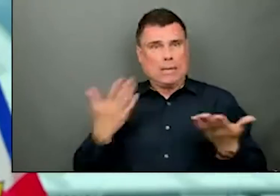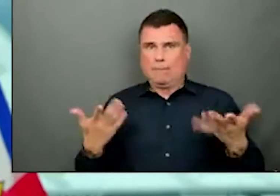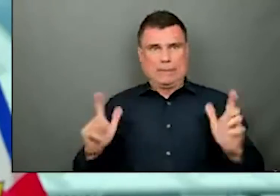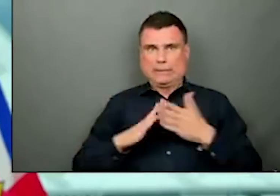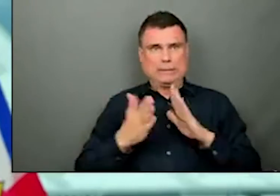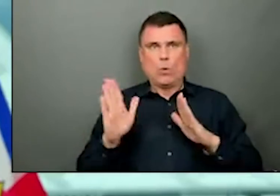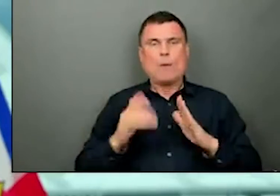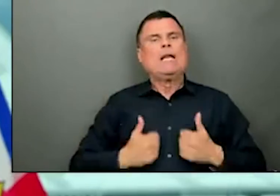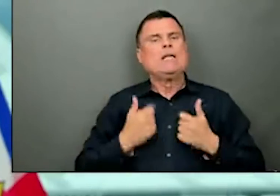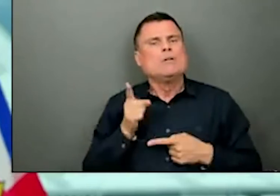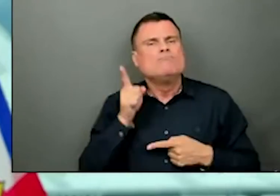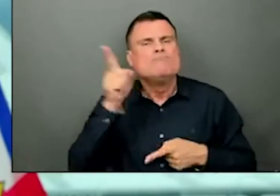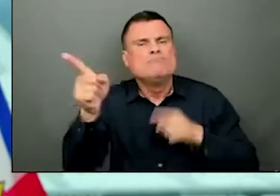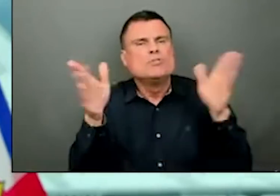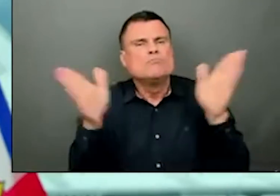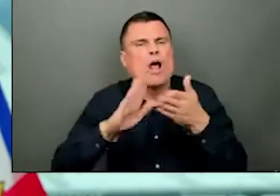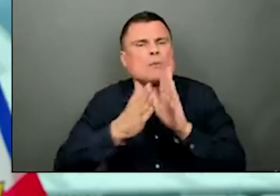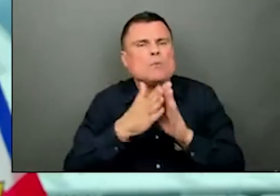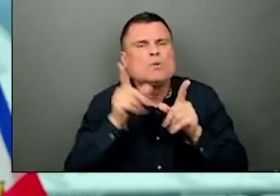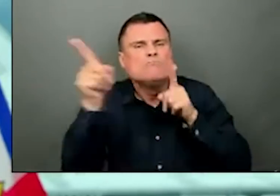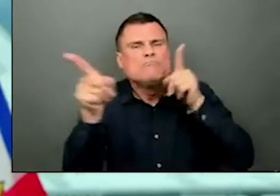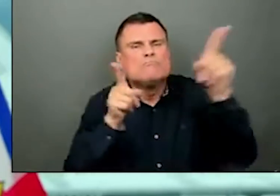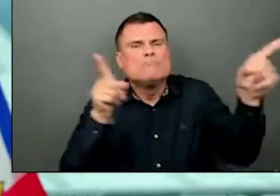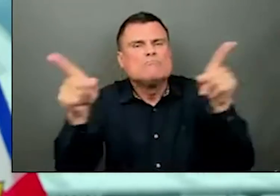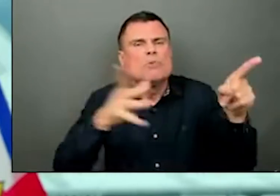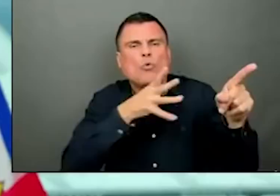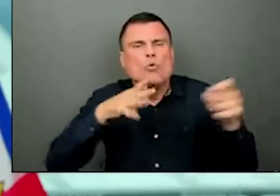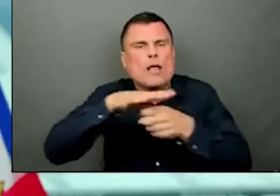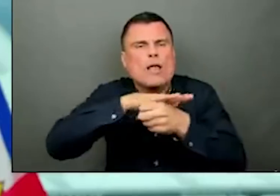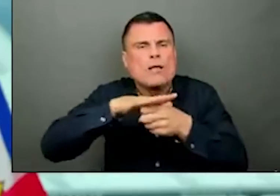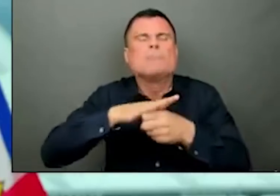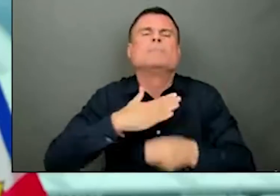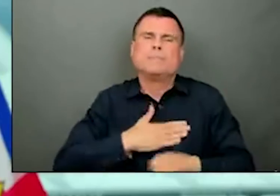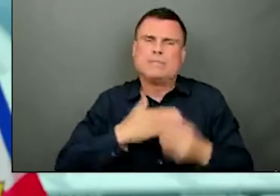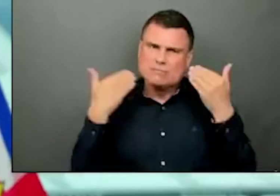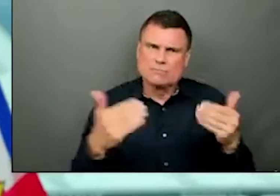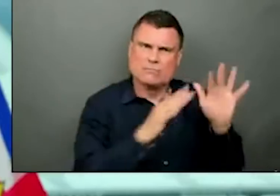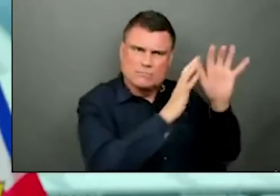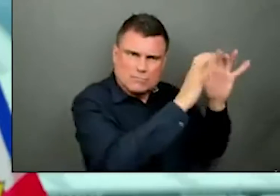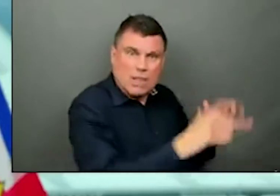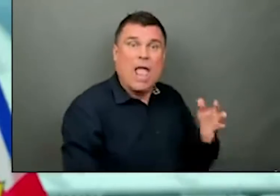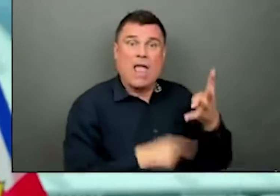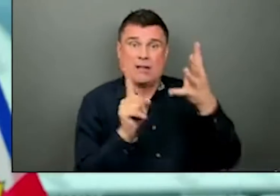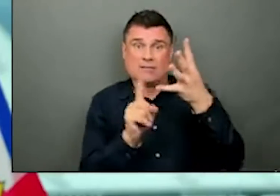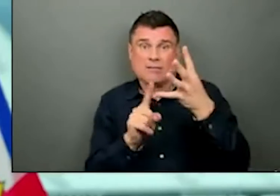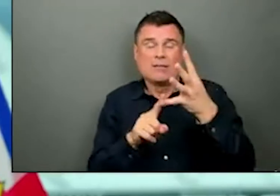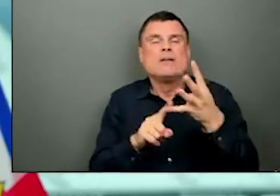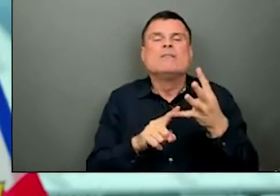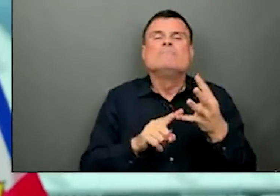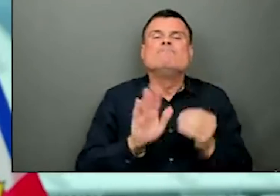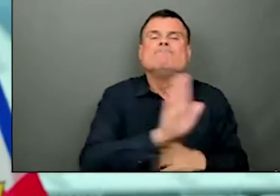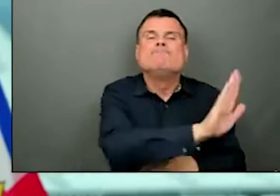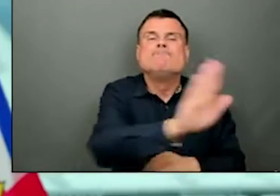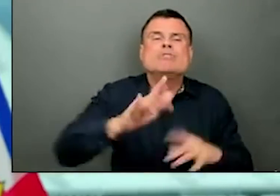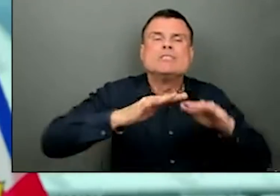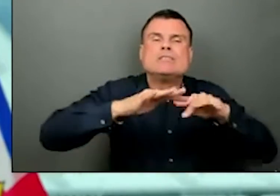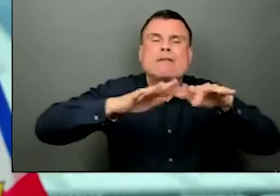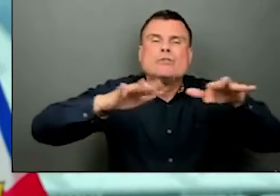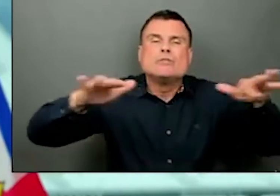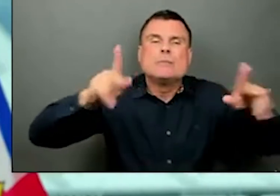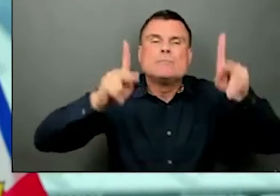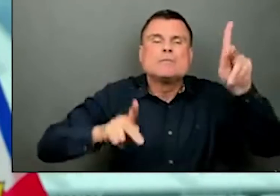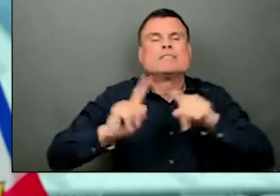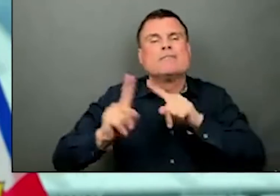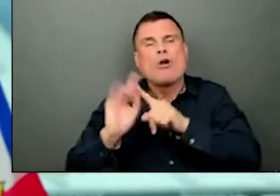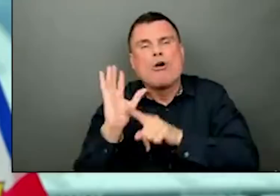under COVID-19 survey. Thank you very much, and remember that we will get through this period